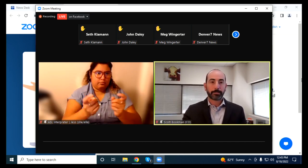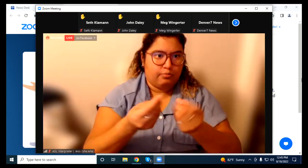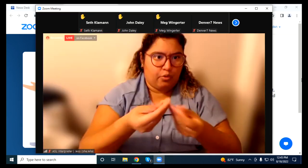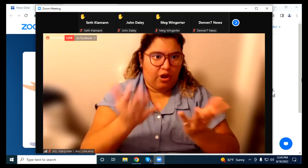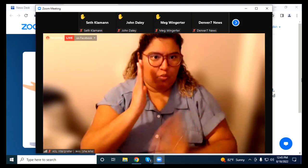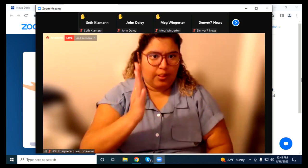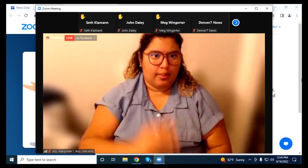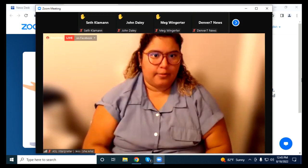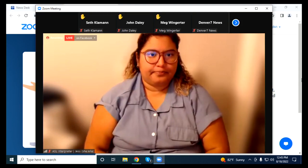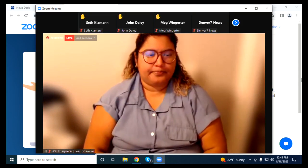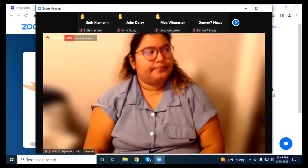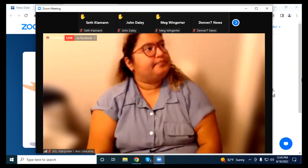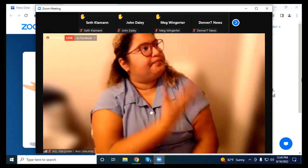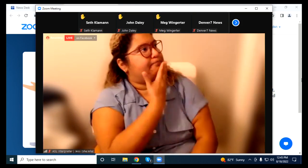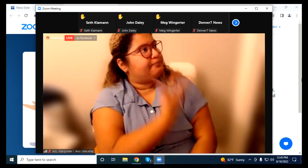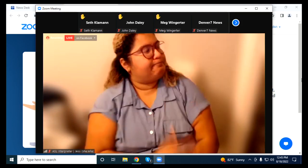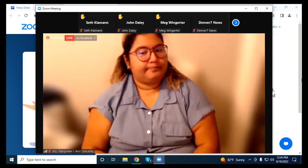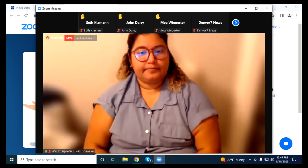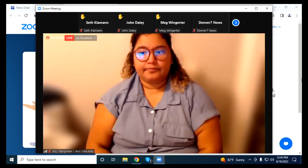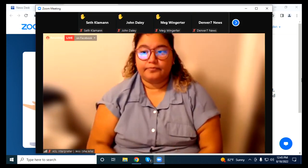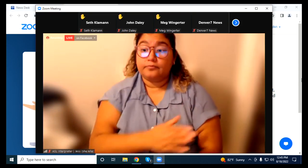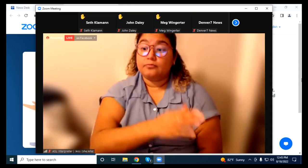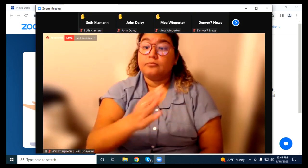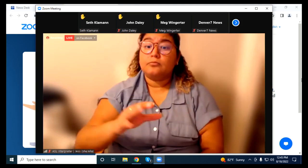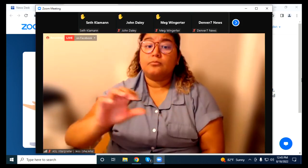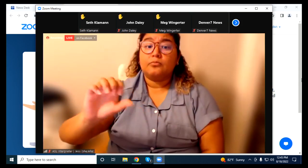Thank you. Great, let's go to Seth Klayman.